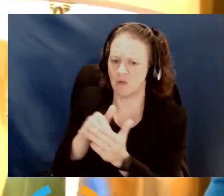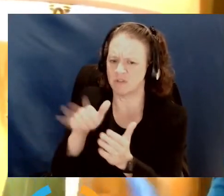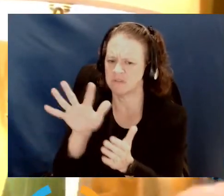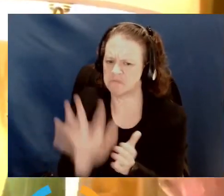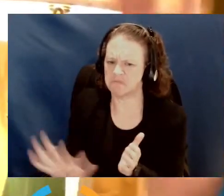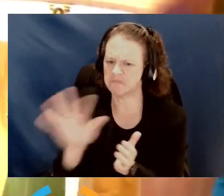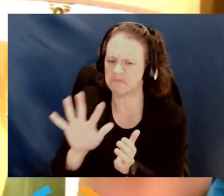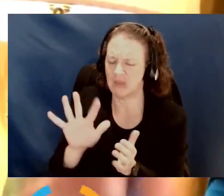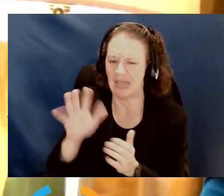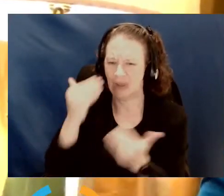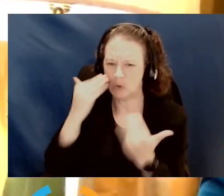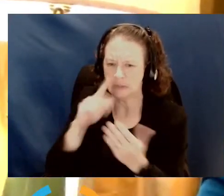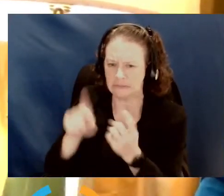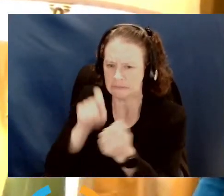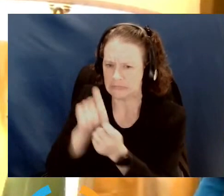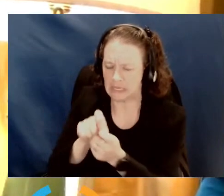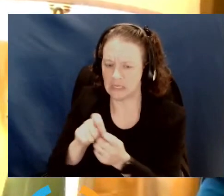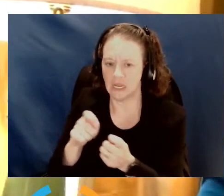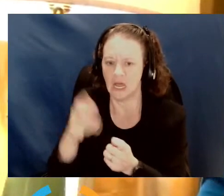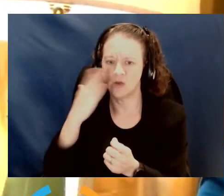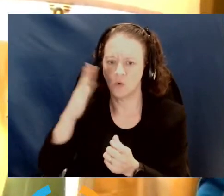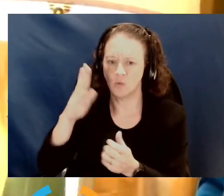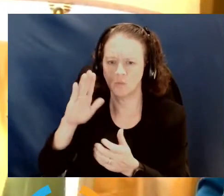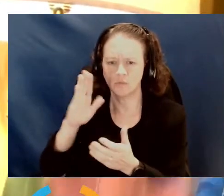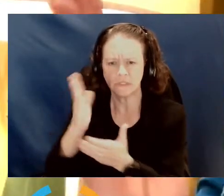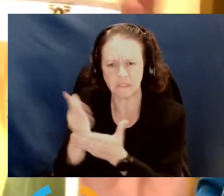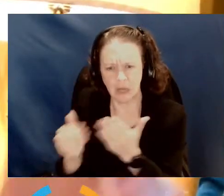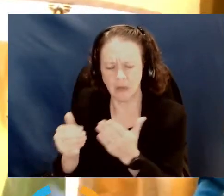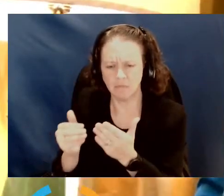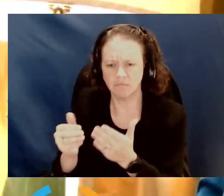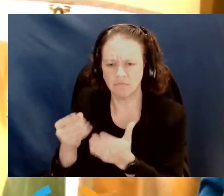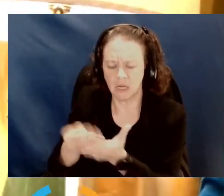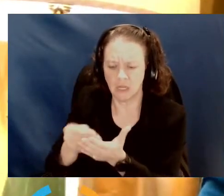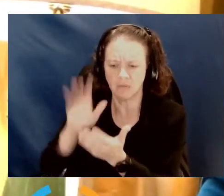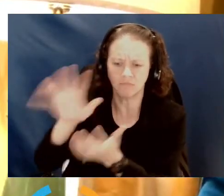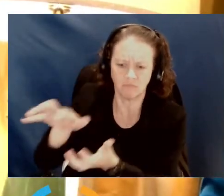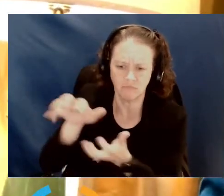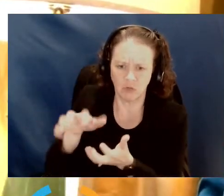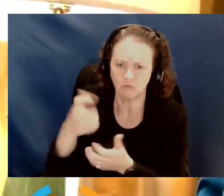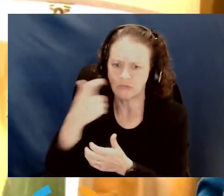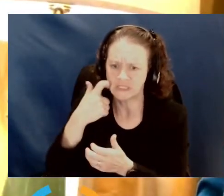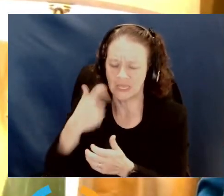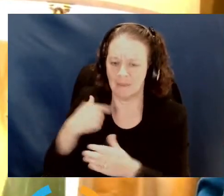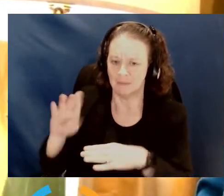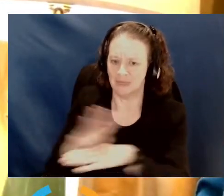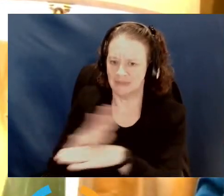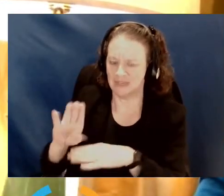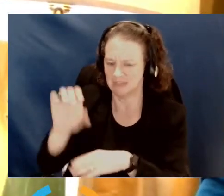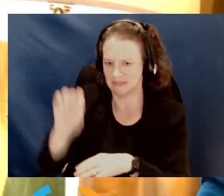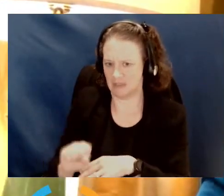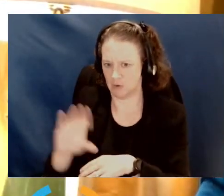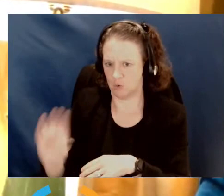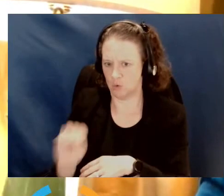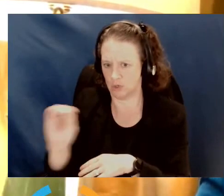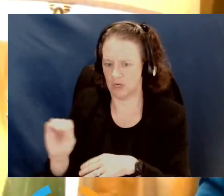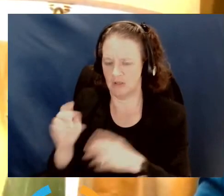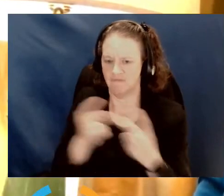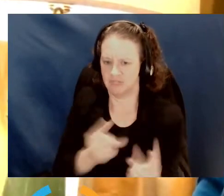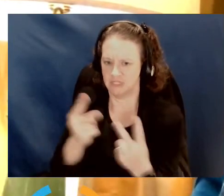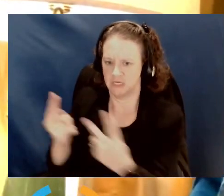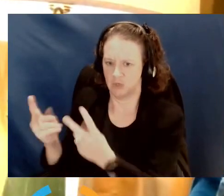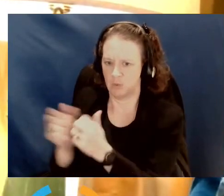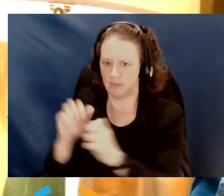exact amount. I know some stuff has come in lately. I've been busy. I've been in Southern Oregon and just visiting with folks,